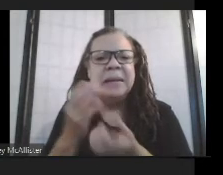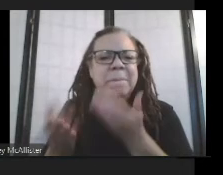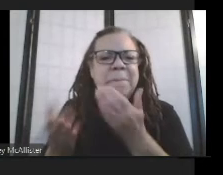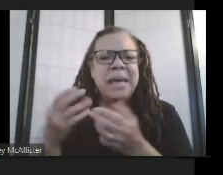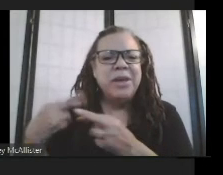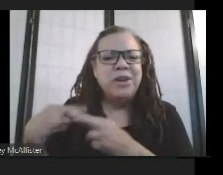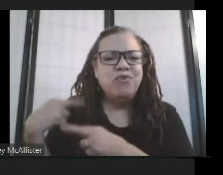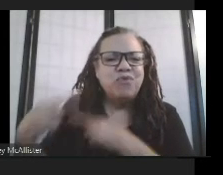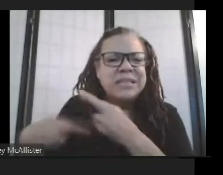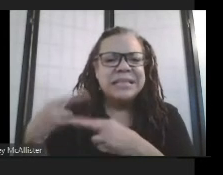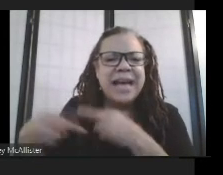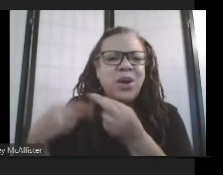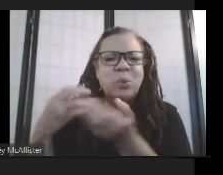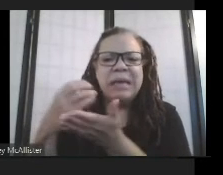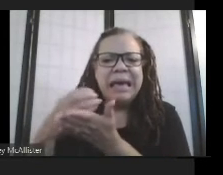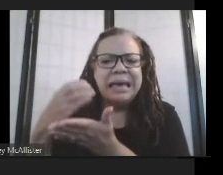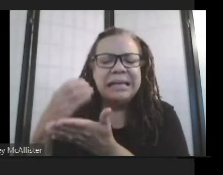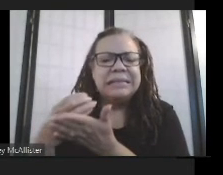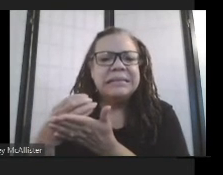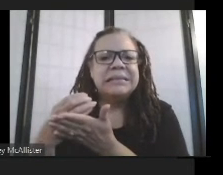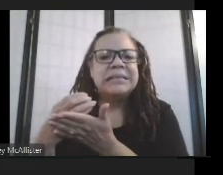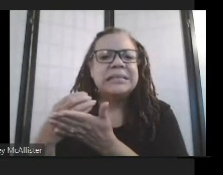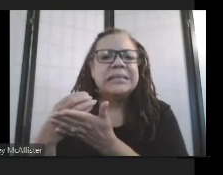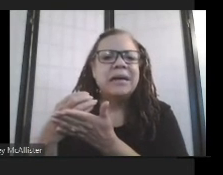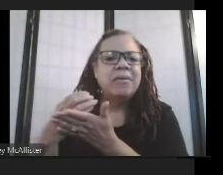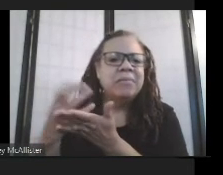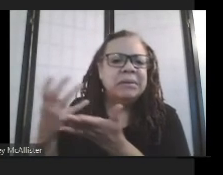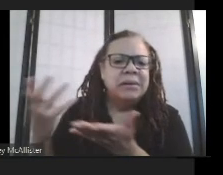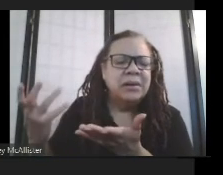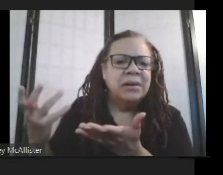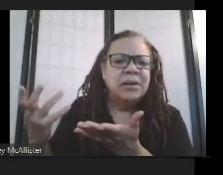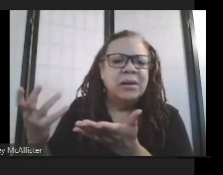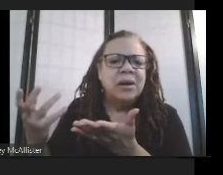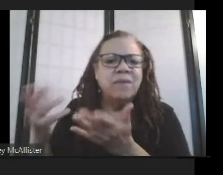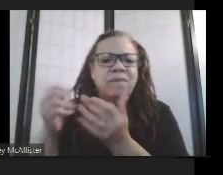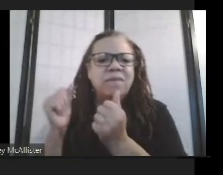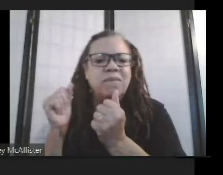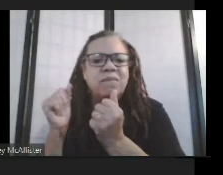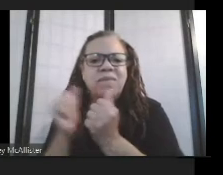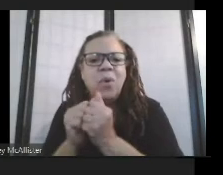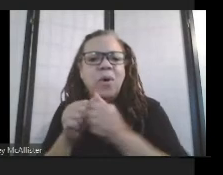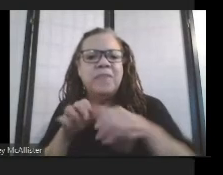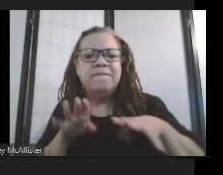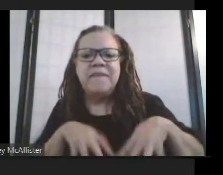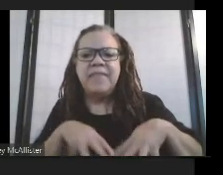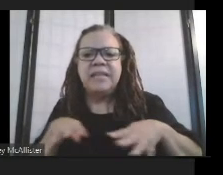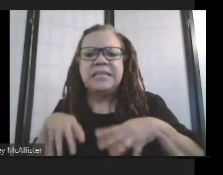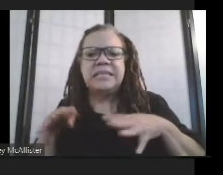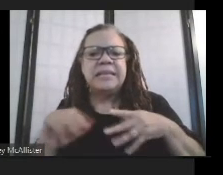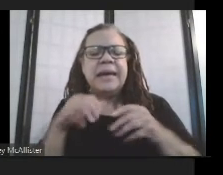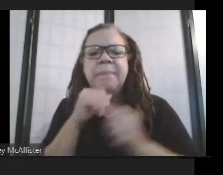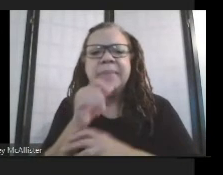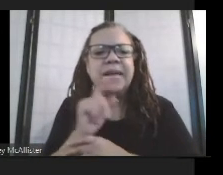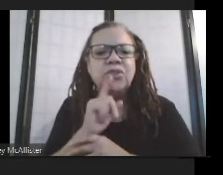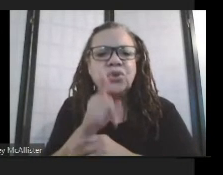of maybe recycled cans with the edges cut to look like feathers. Yeah.